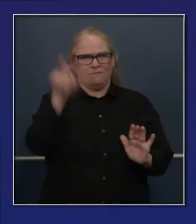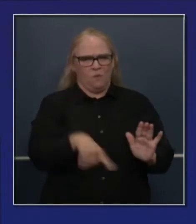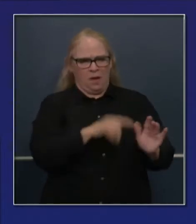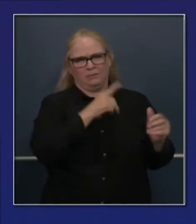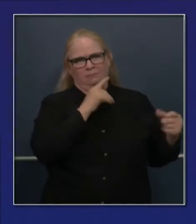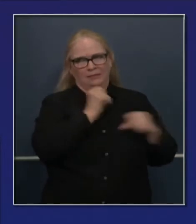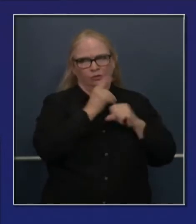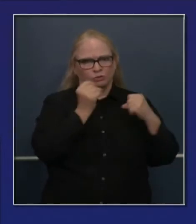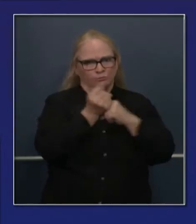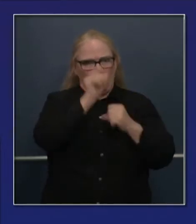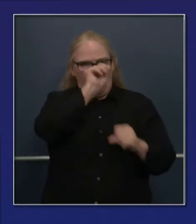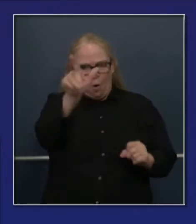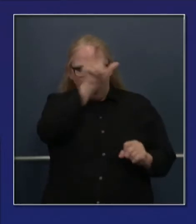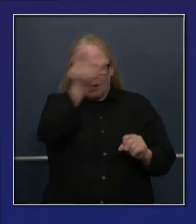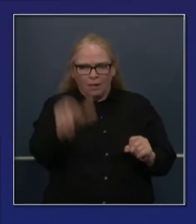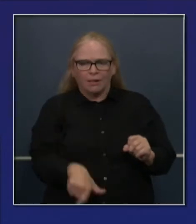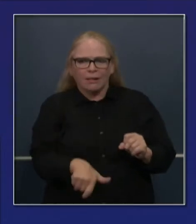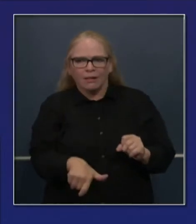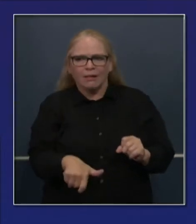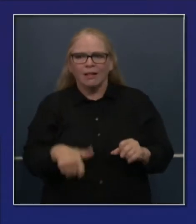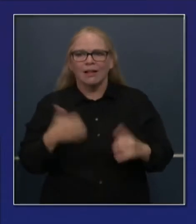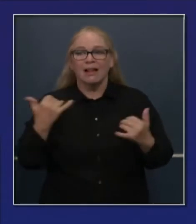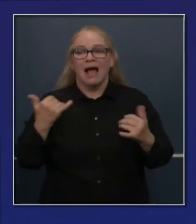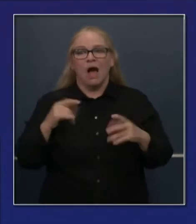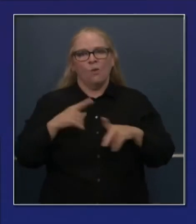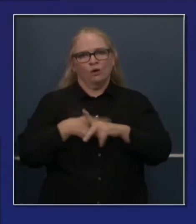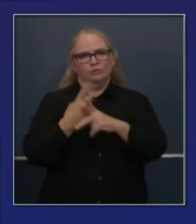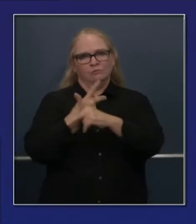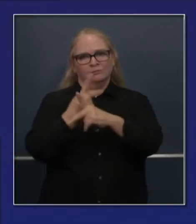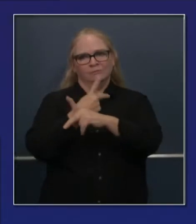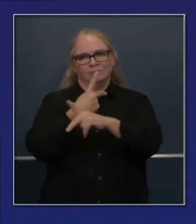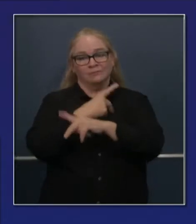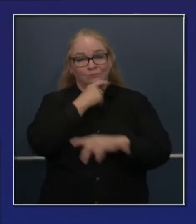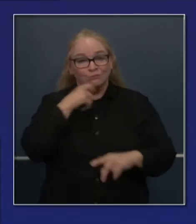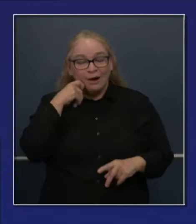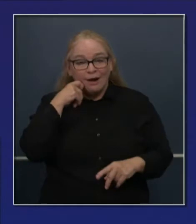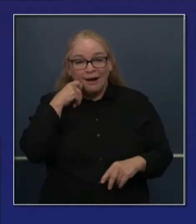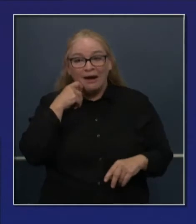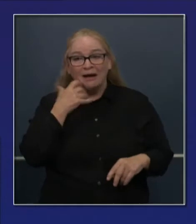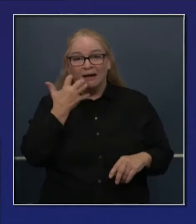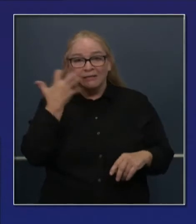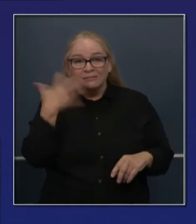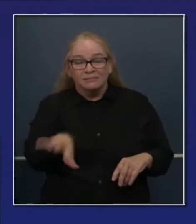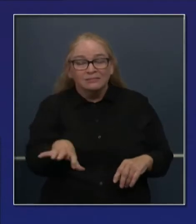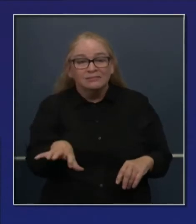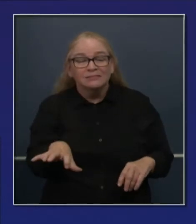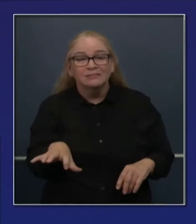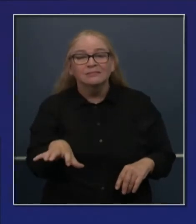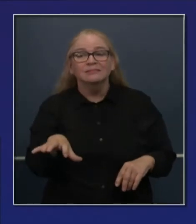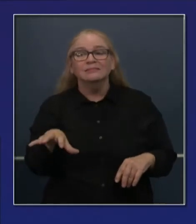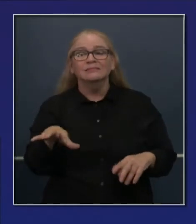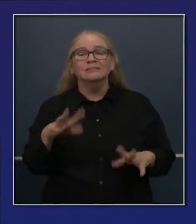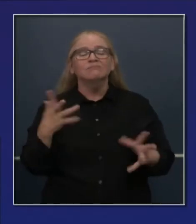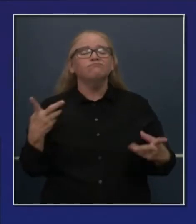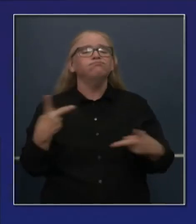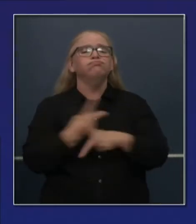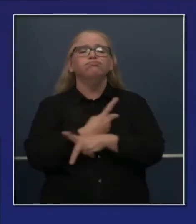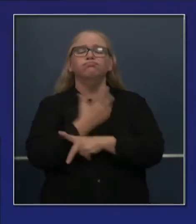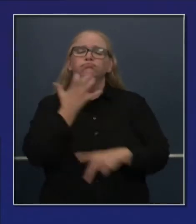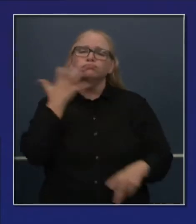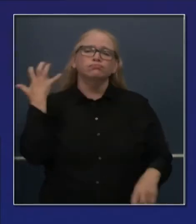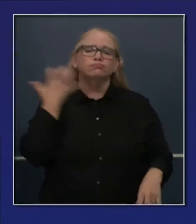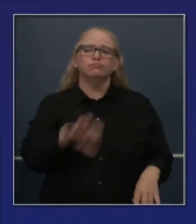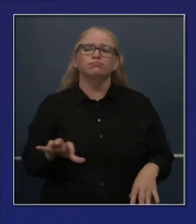the dries getting drier, the wets getting wetter. We have long recognized the consequences of climate change. We have